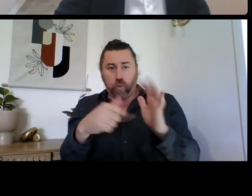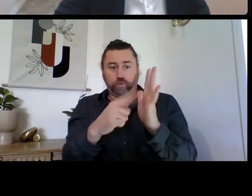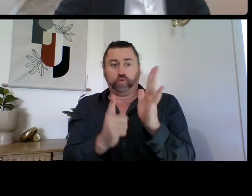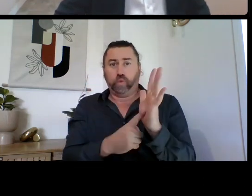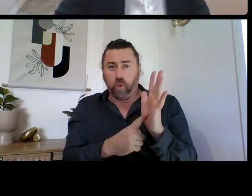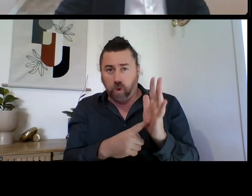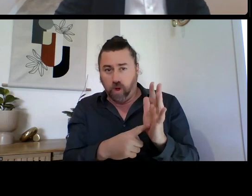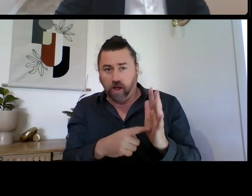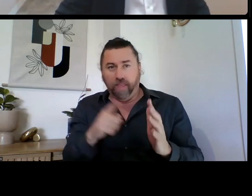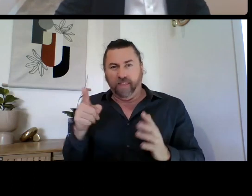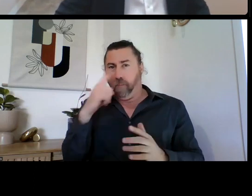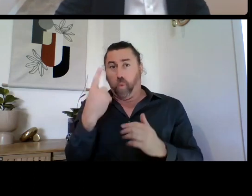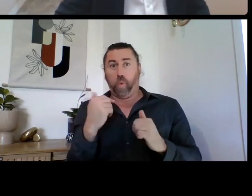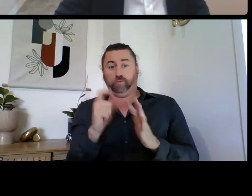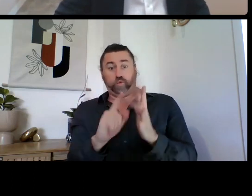itself.